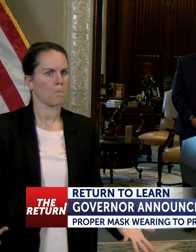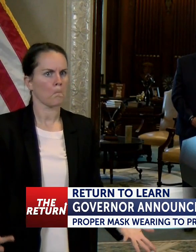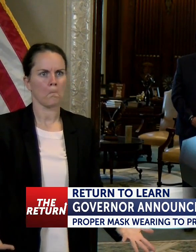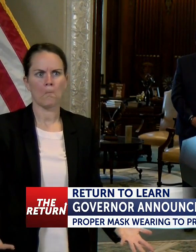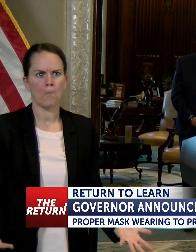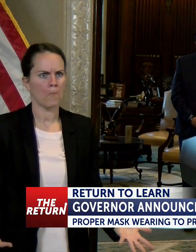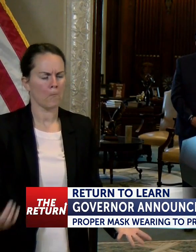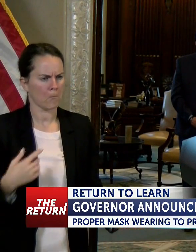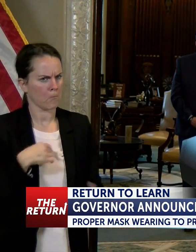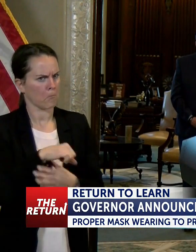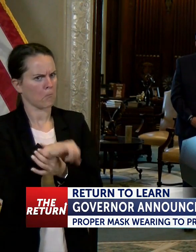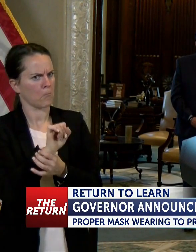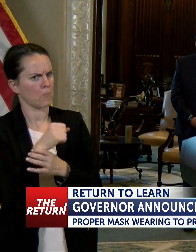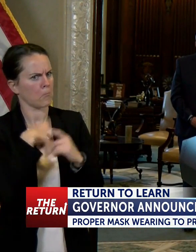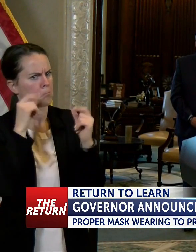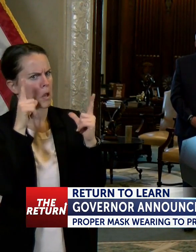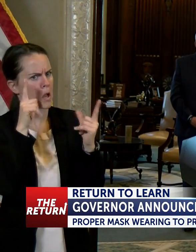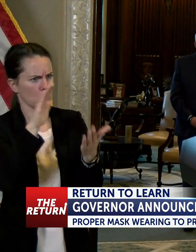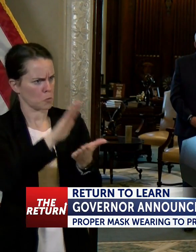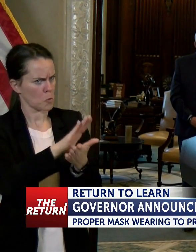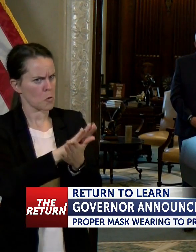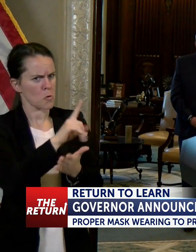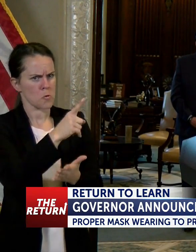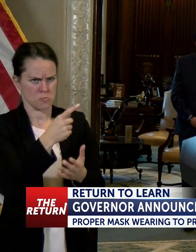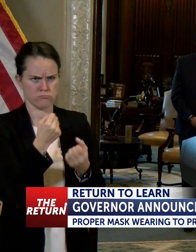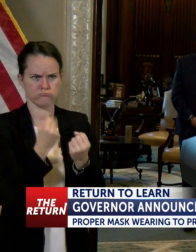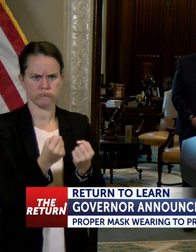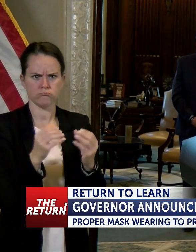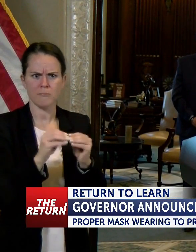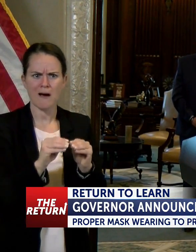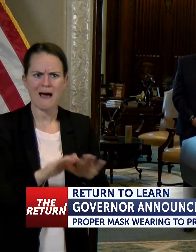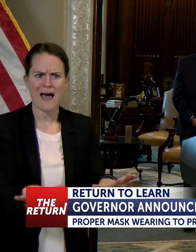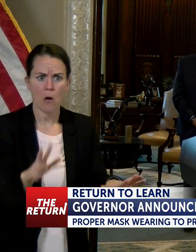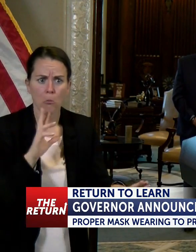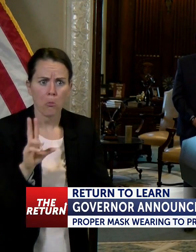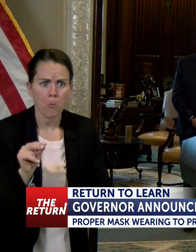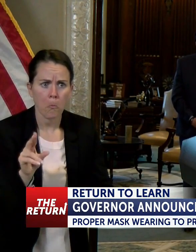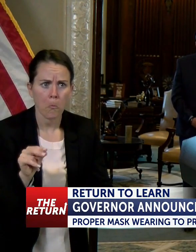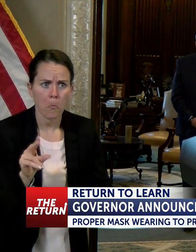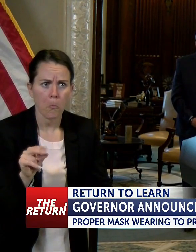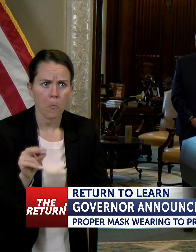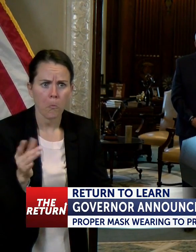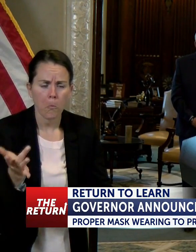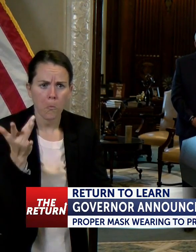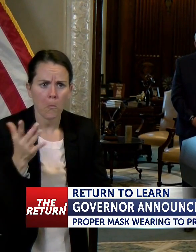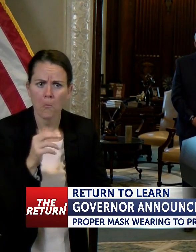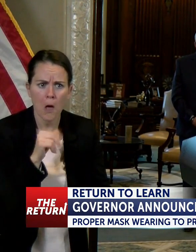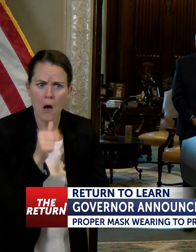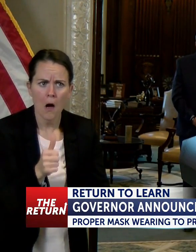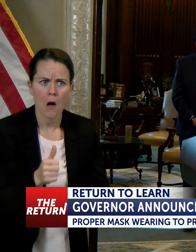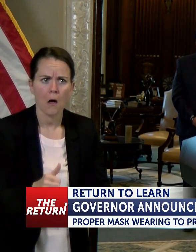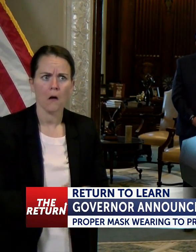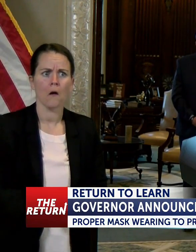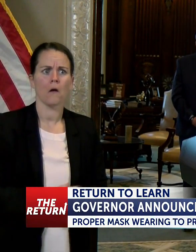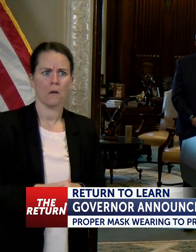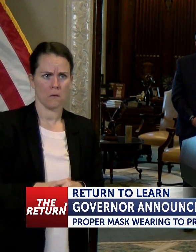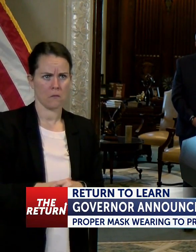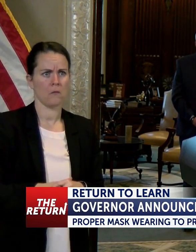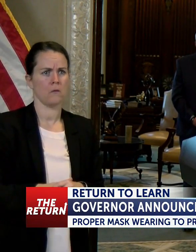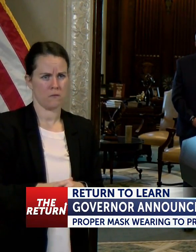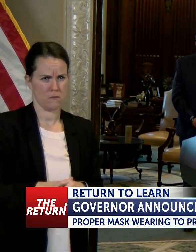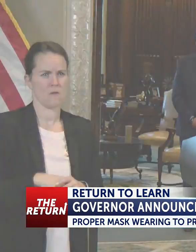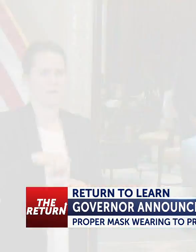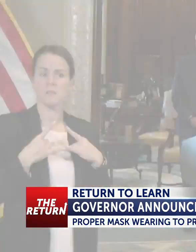environment has not contributed substantially to the spread of the novel coronavirus in the same way that it does for other respiratory viruses